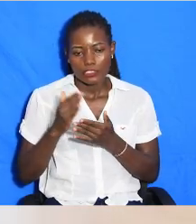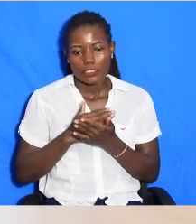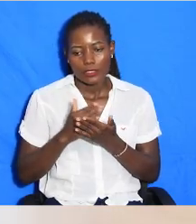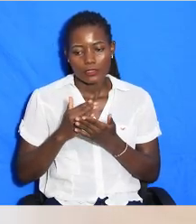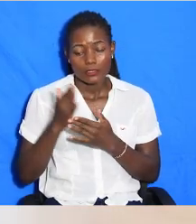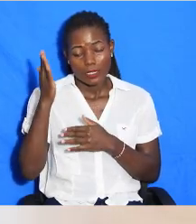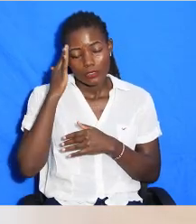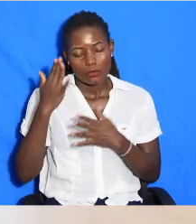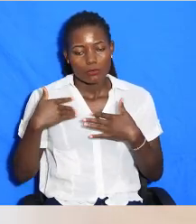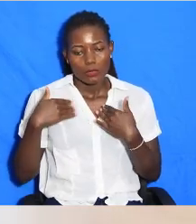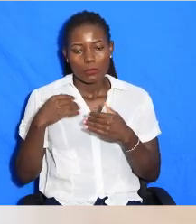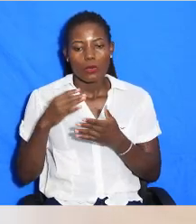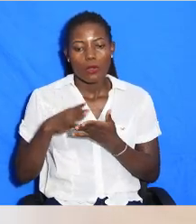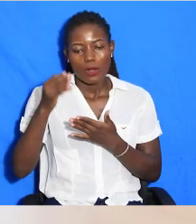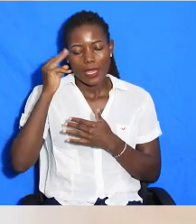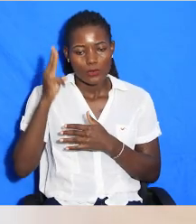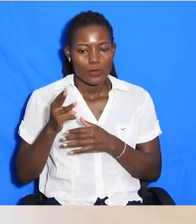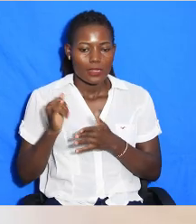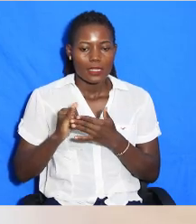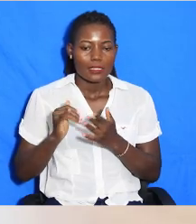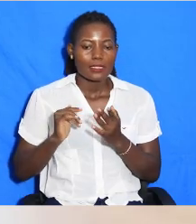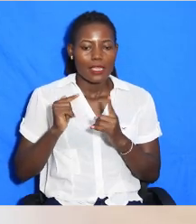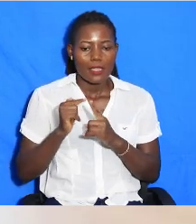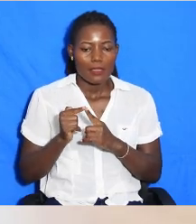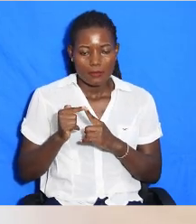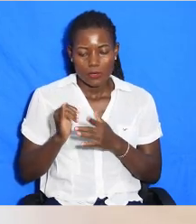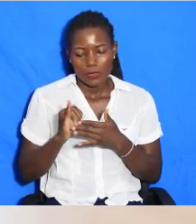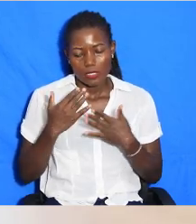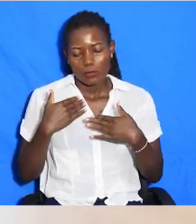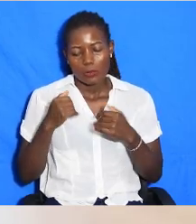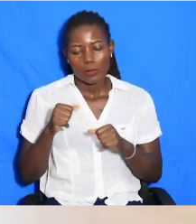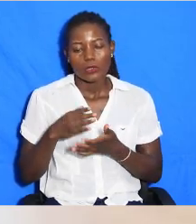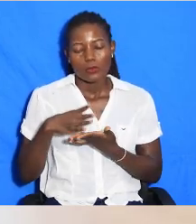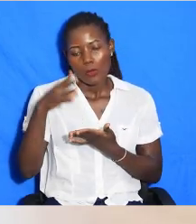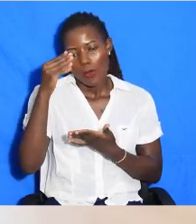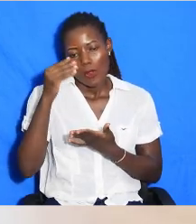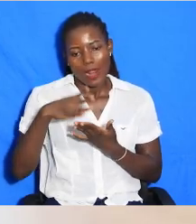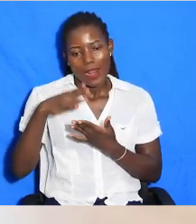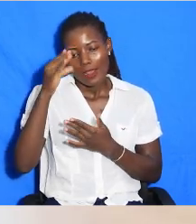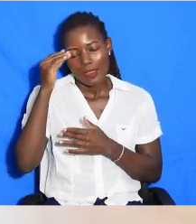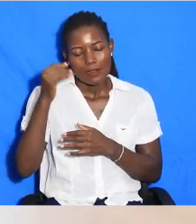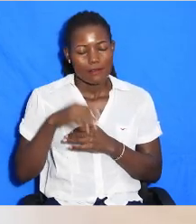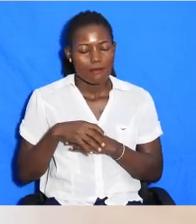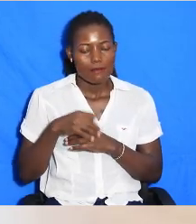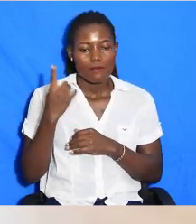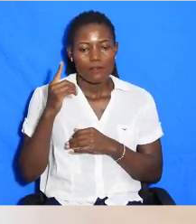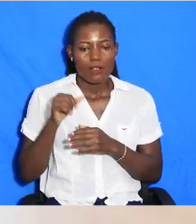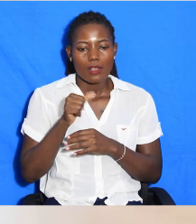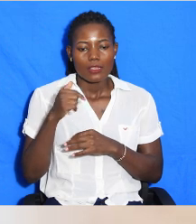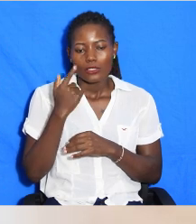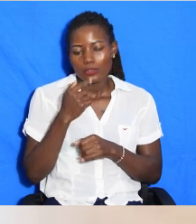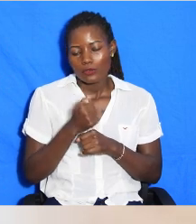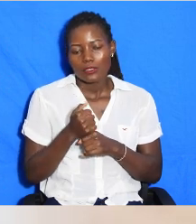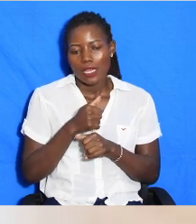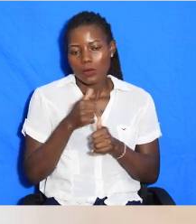people will learn out of this, and that's the main objective and purpose of this, so that people can learn from Mm, others who've gone ahead. So they don't have